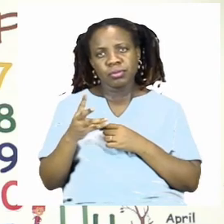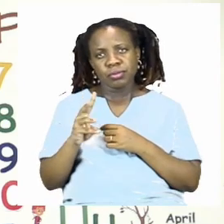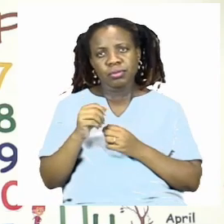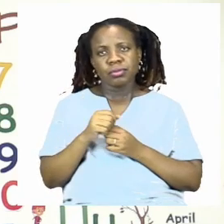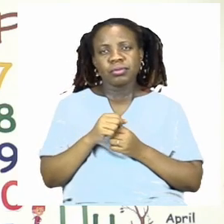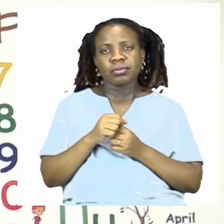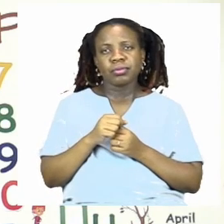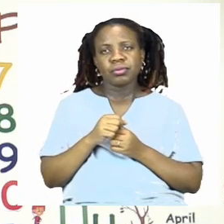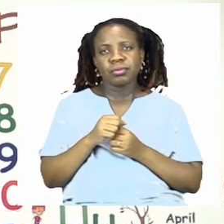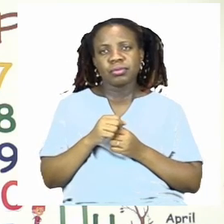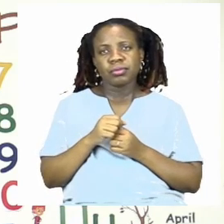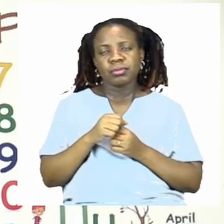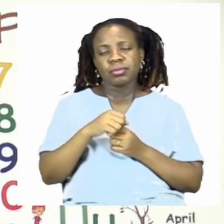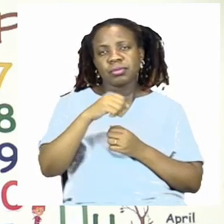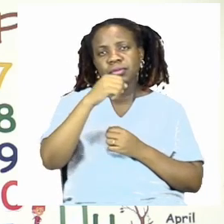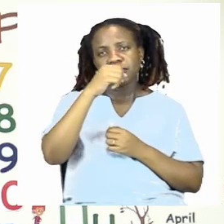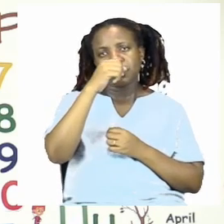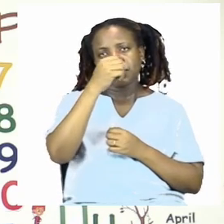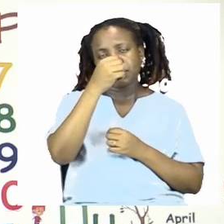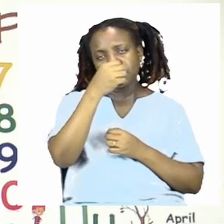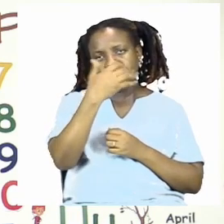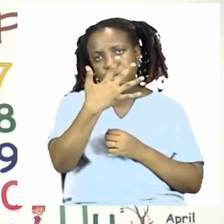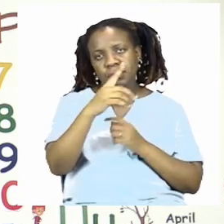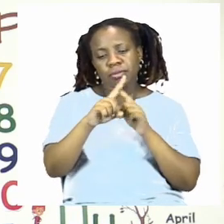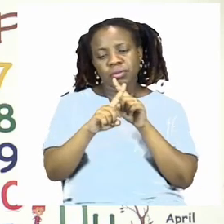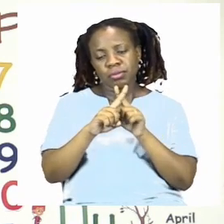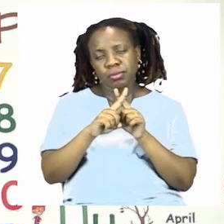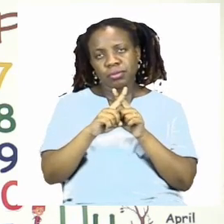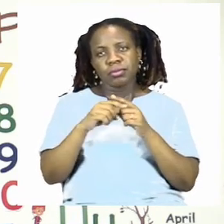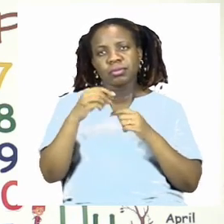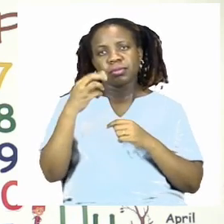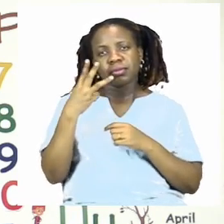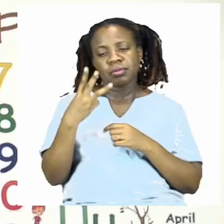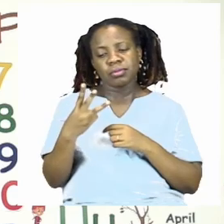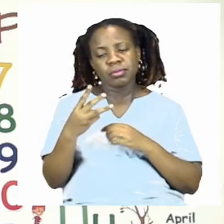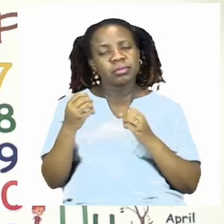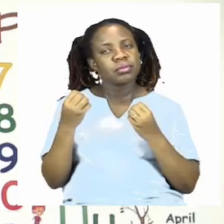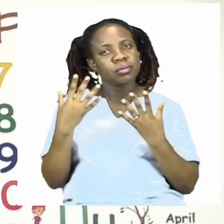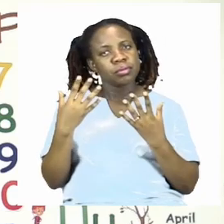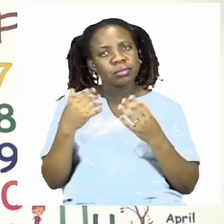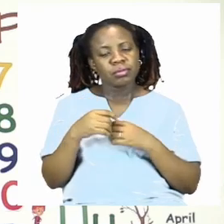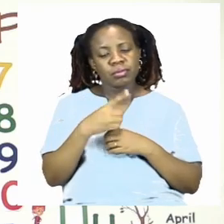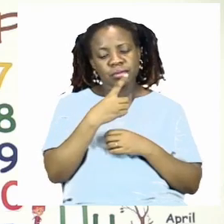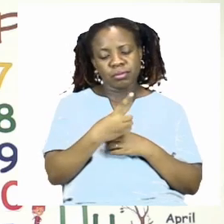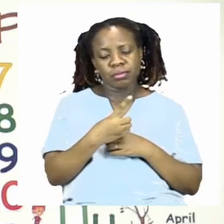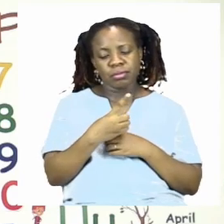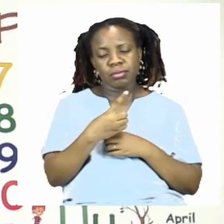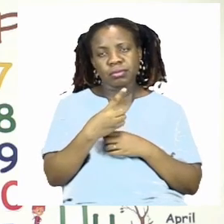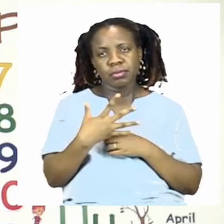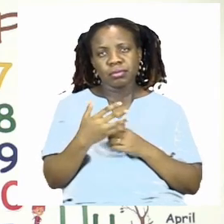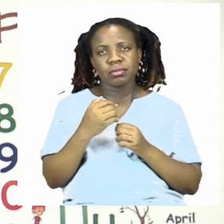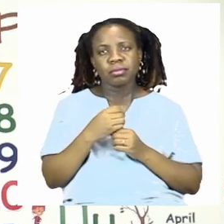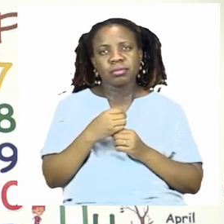And 5 times 3 is equal to 15. So there we have our answer. 52